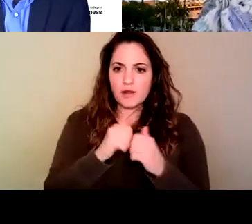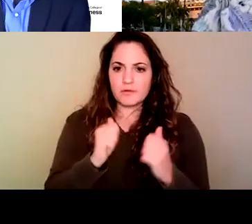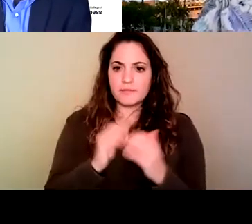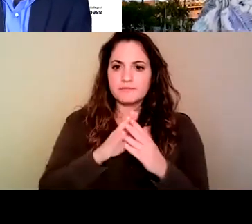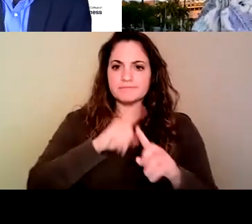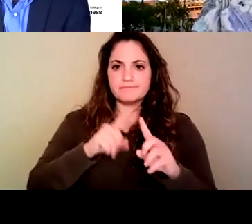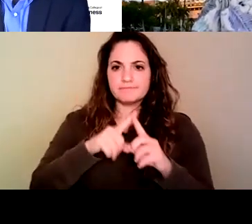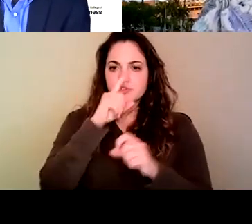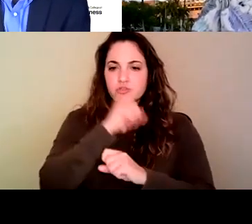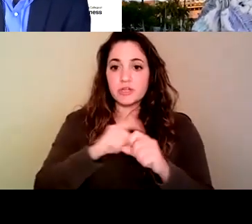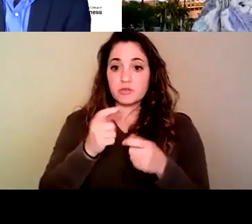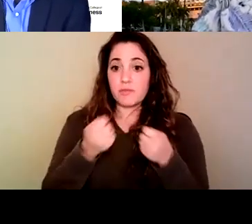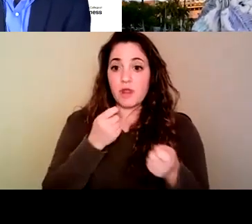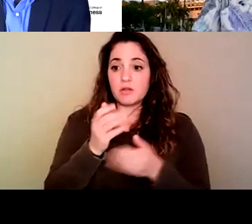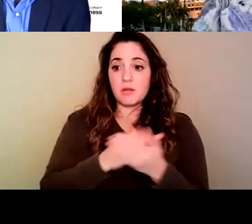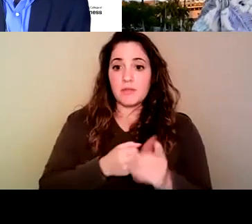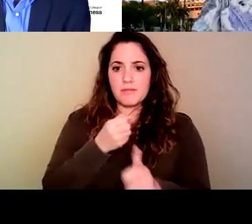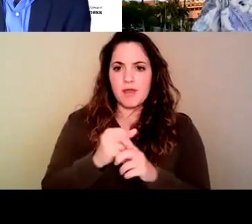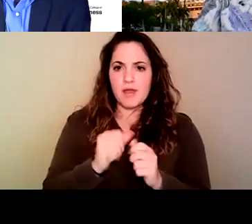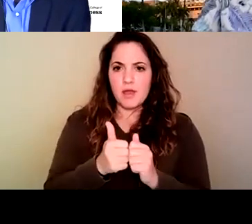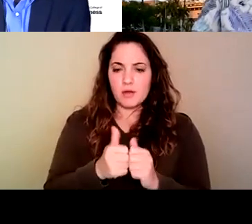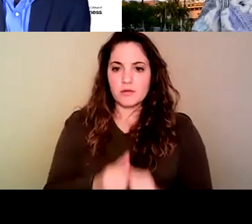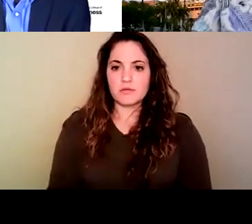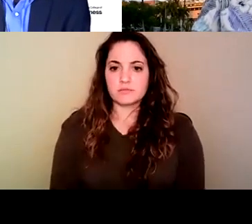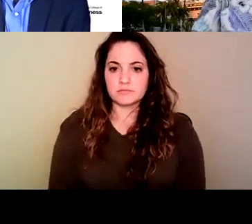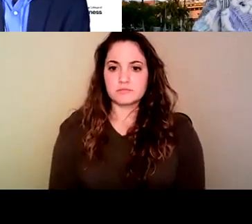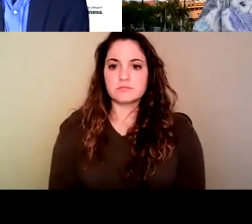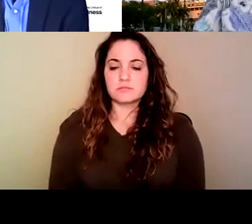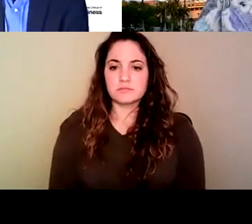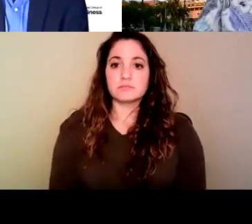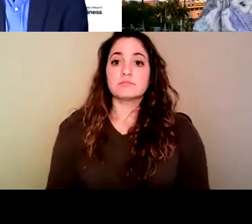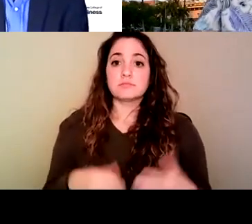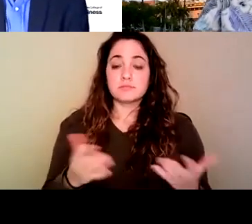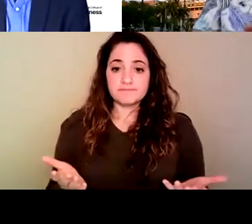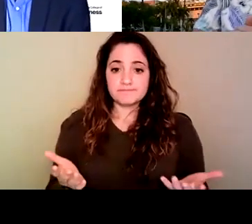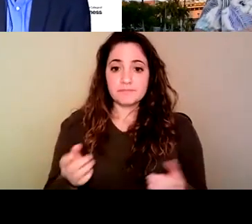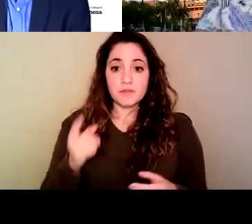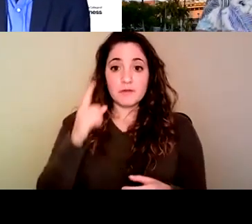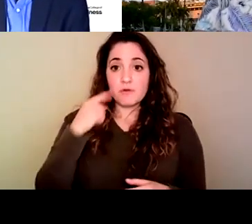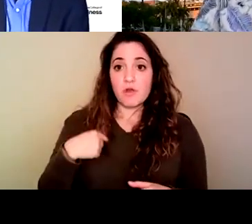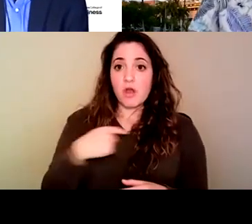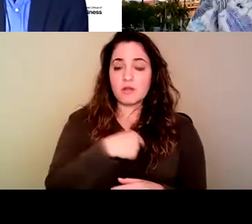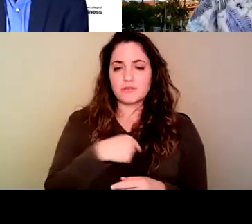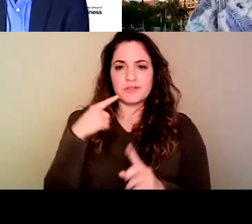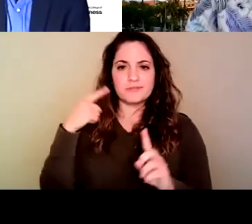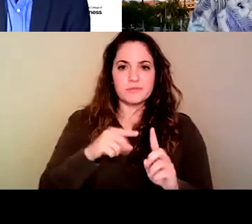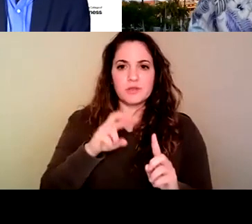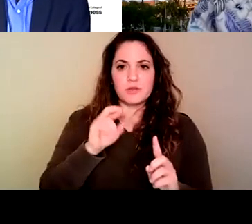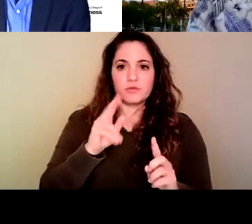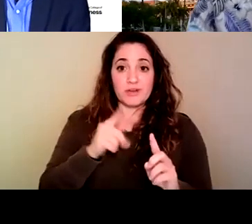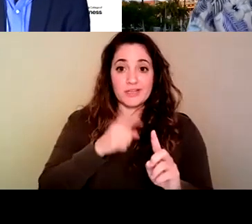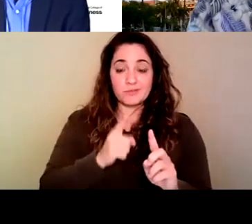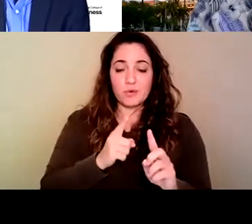strategies to manage some of the impacts? Sure. Well, for us, again, going back to Rick's point, it's about